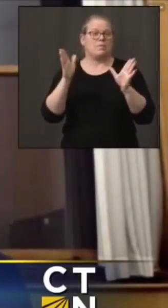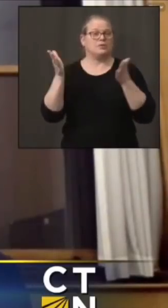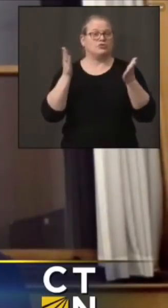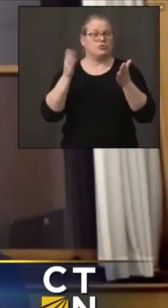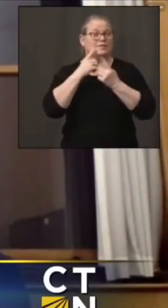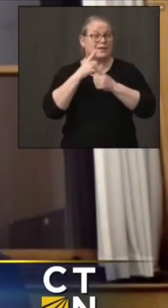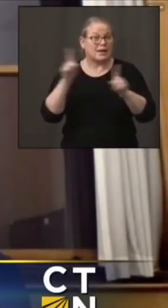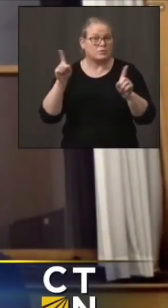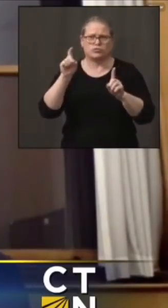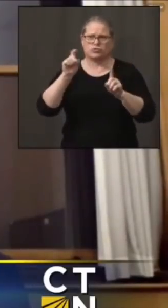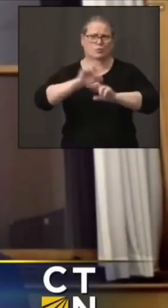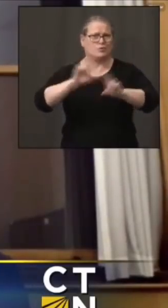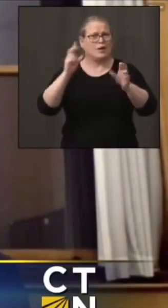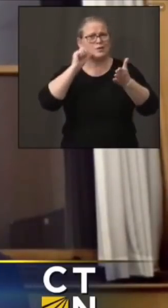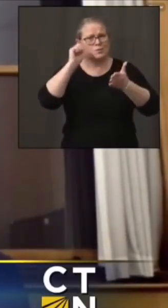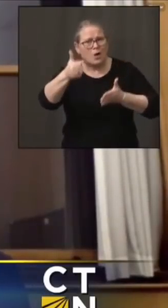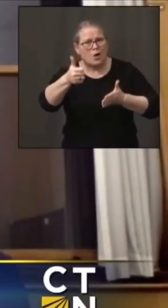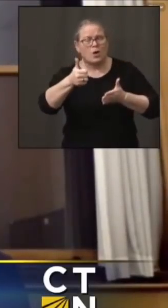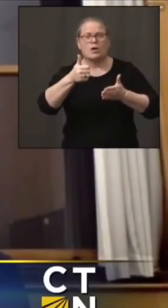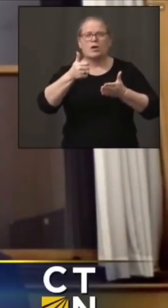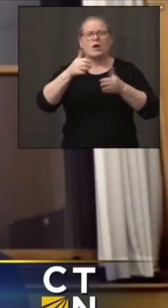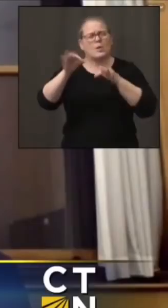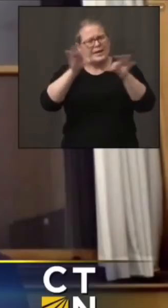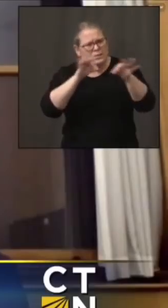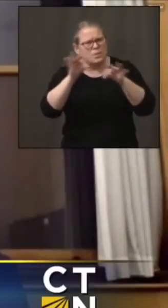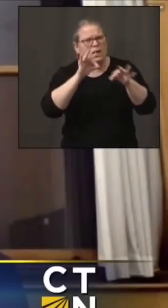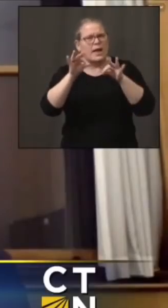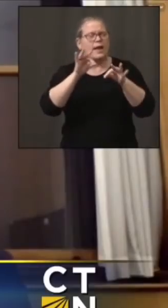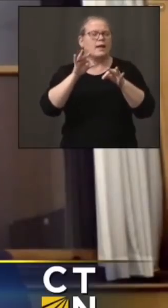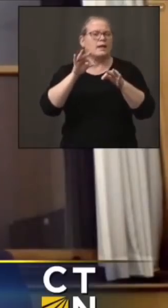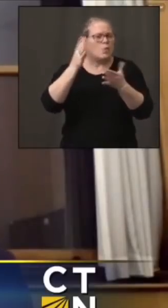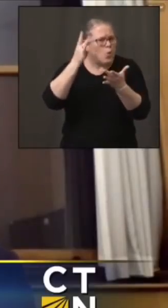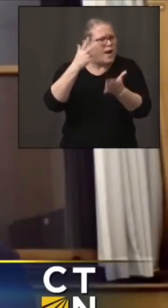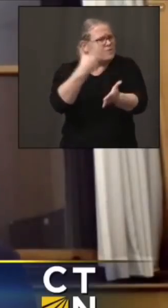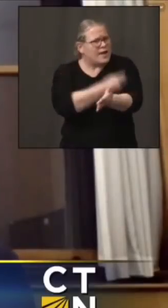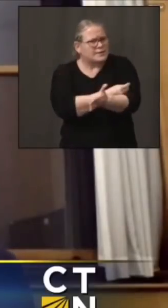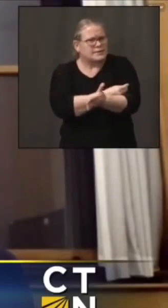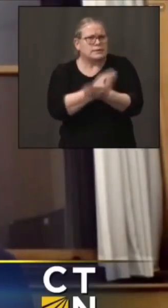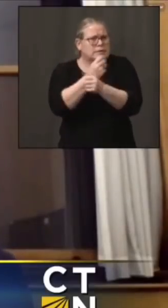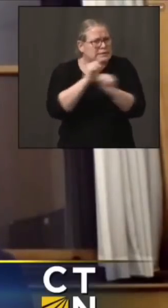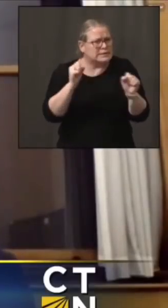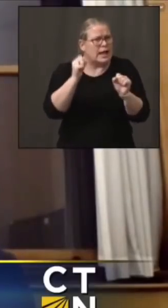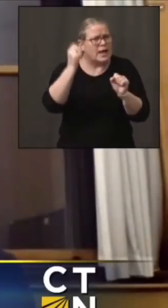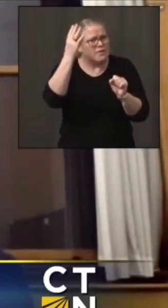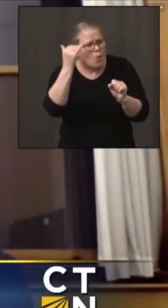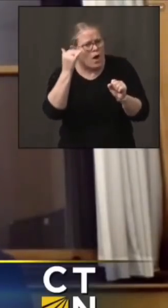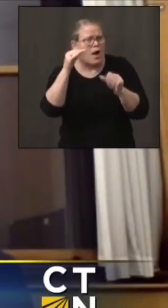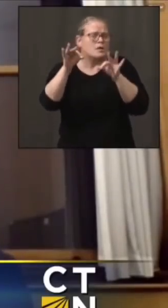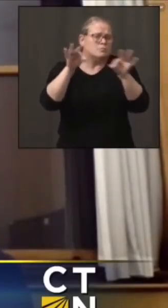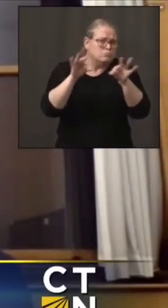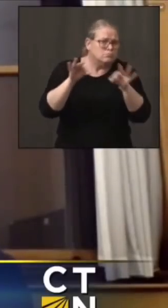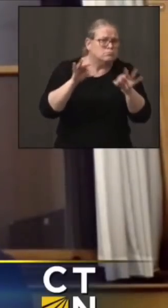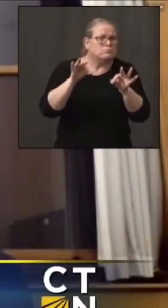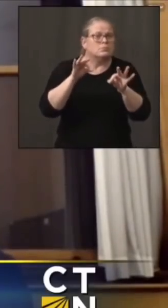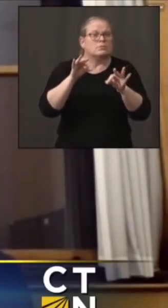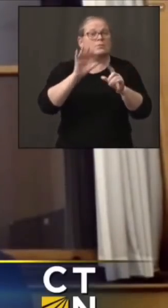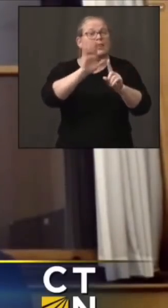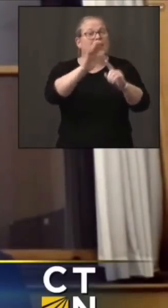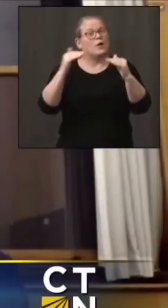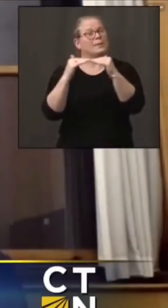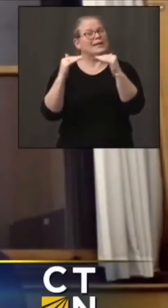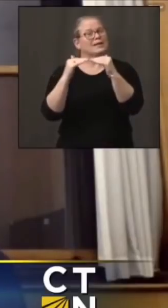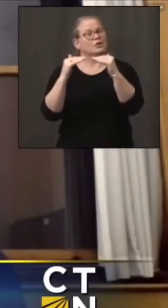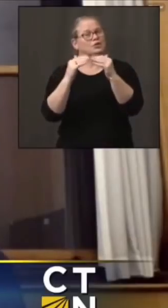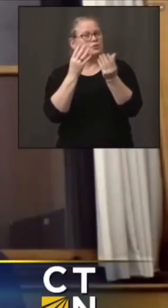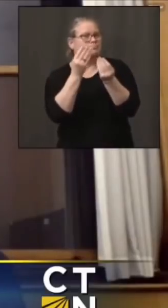right, about why they're taking the vaccine, why they believe that it's safe. We believe that the data are